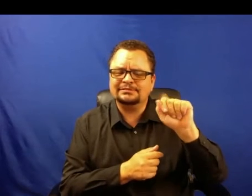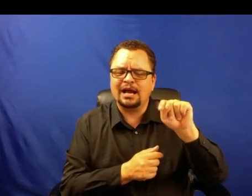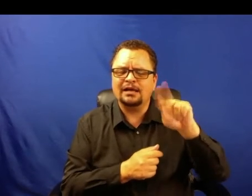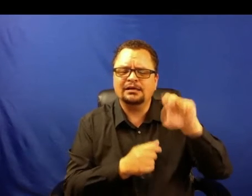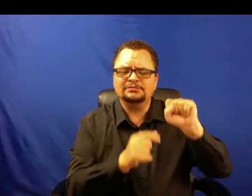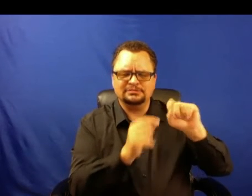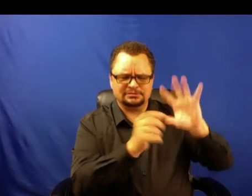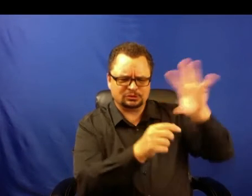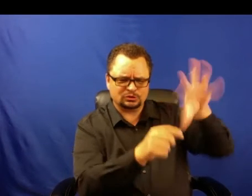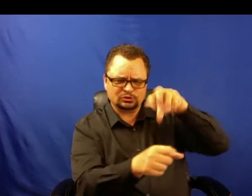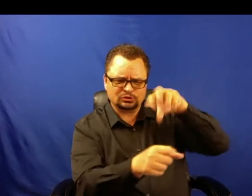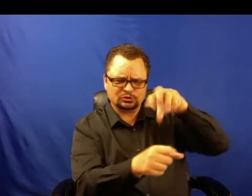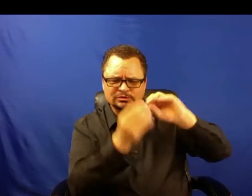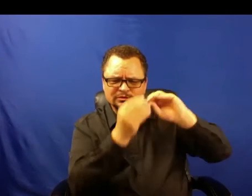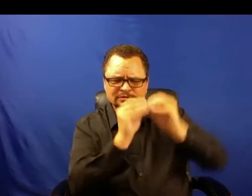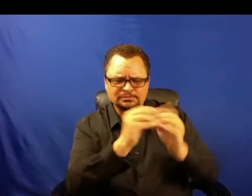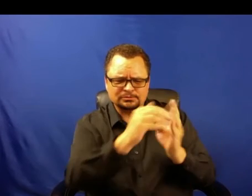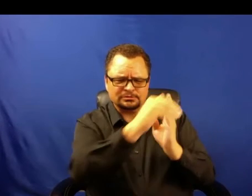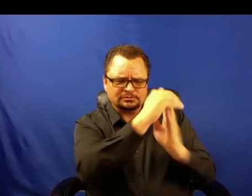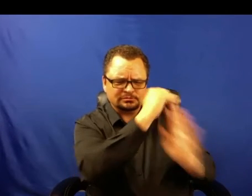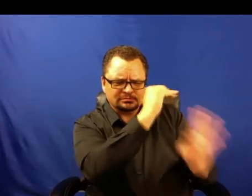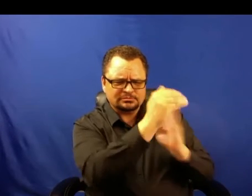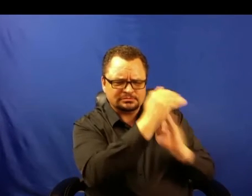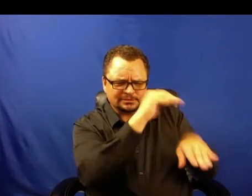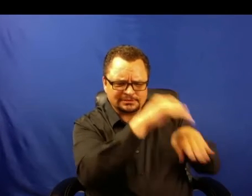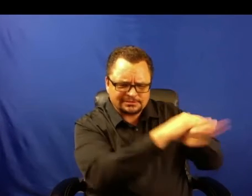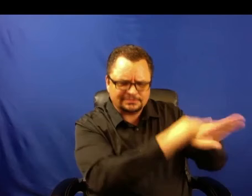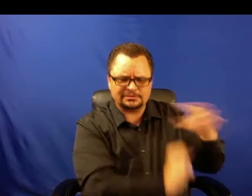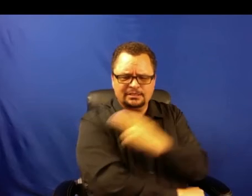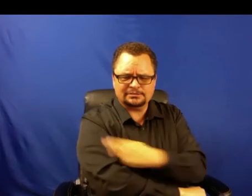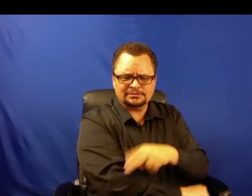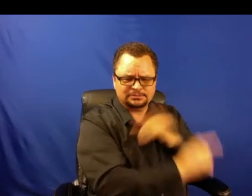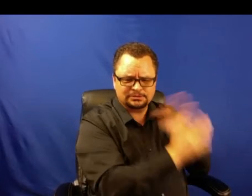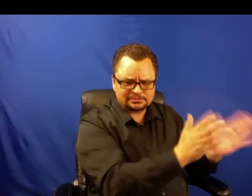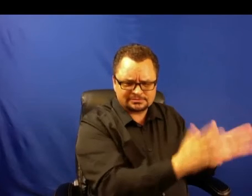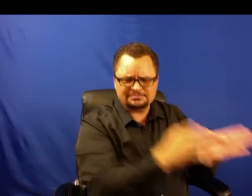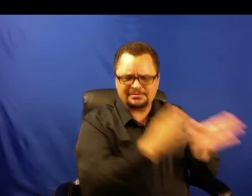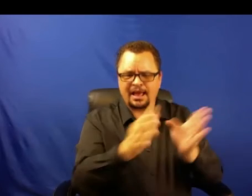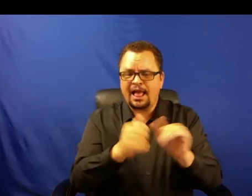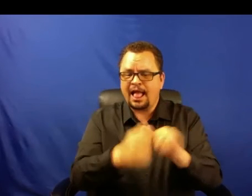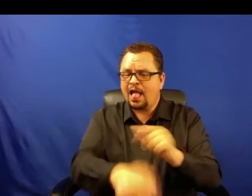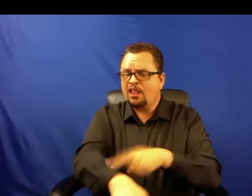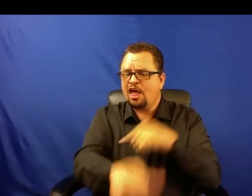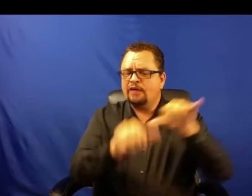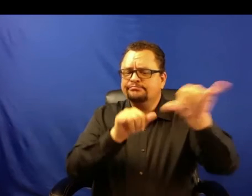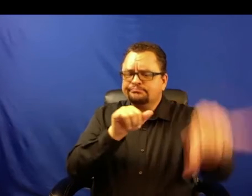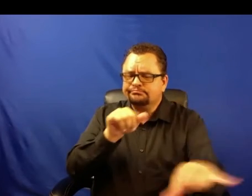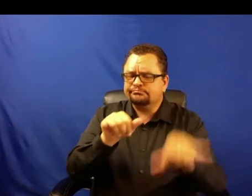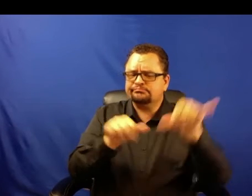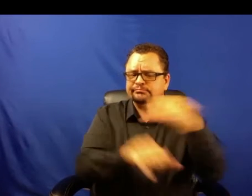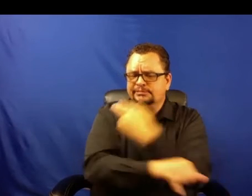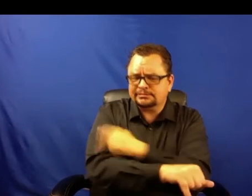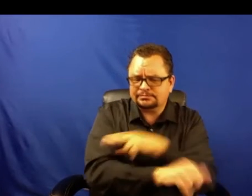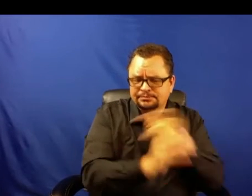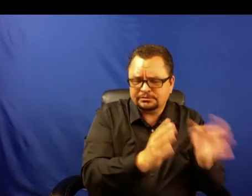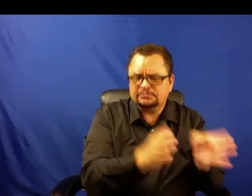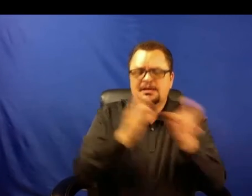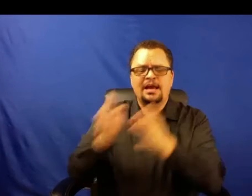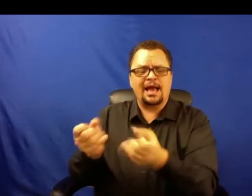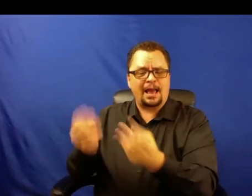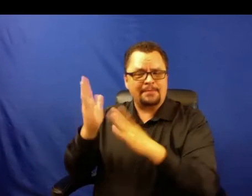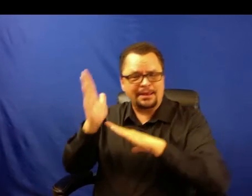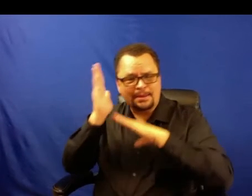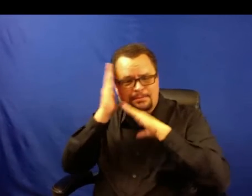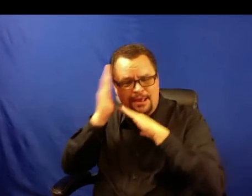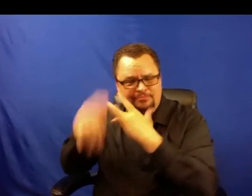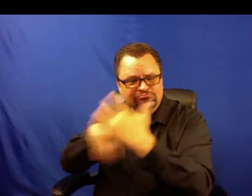so how many beds are occupied over time and each day that we look at by just COVID patients.